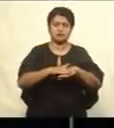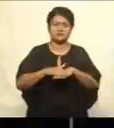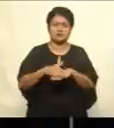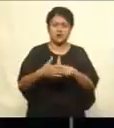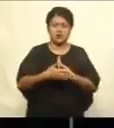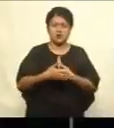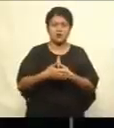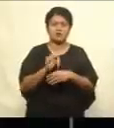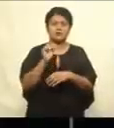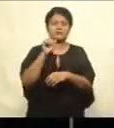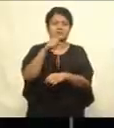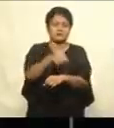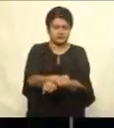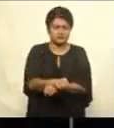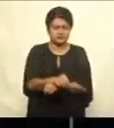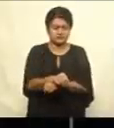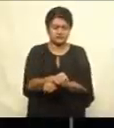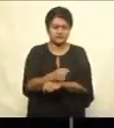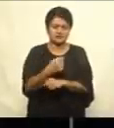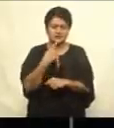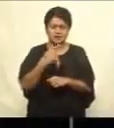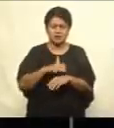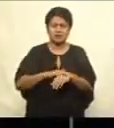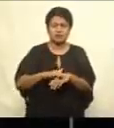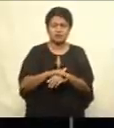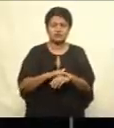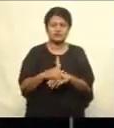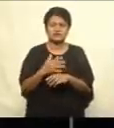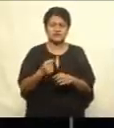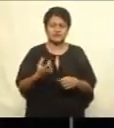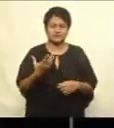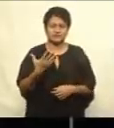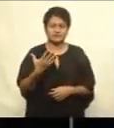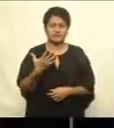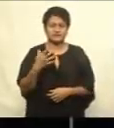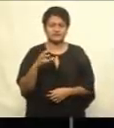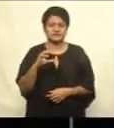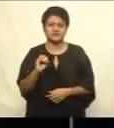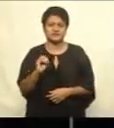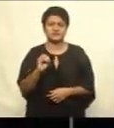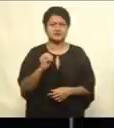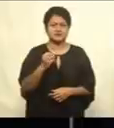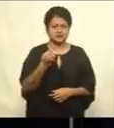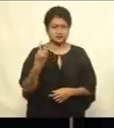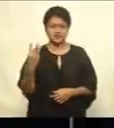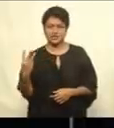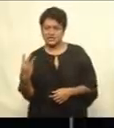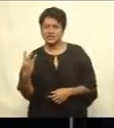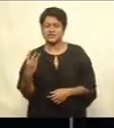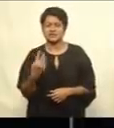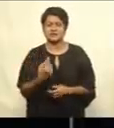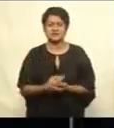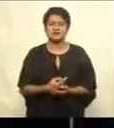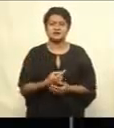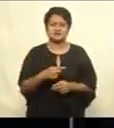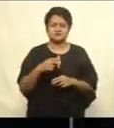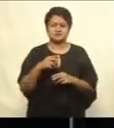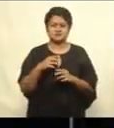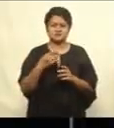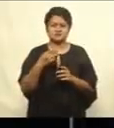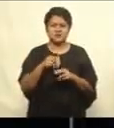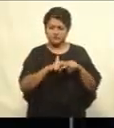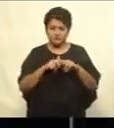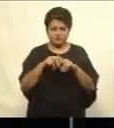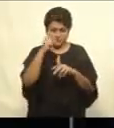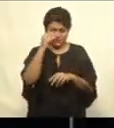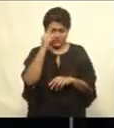Rugby Trans-Tasman encounter. The Blues claimed a 50-3 victory. Wallabies winger Fiji-born Marika Korimbete's